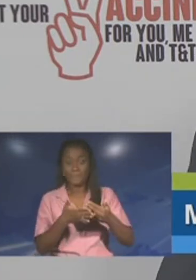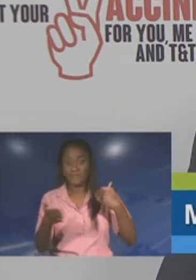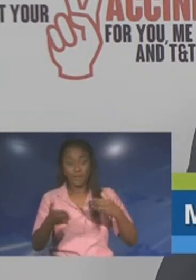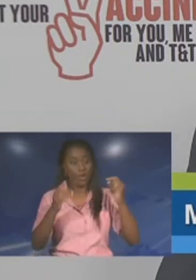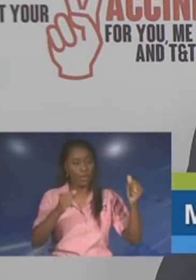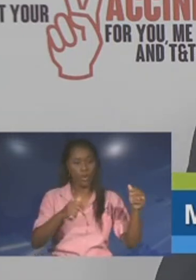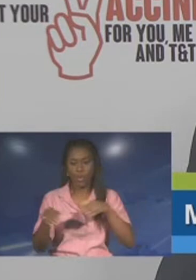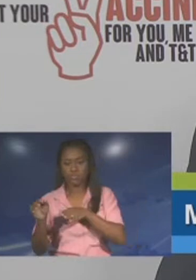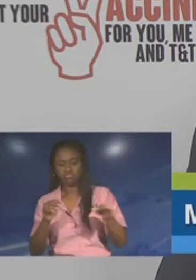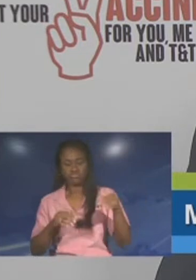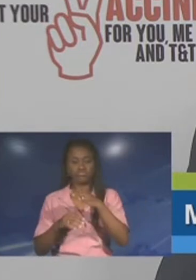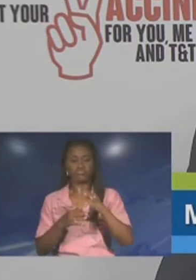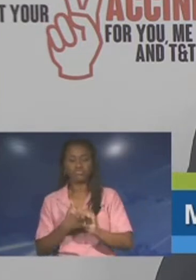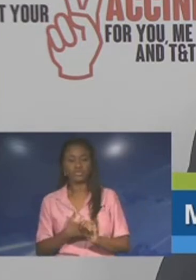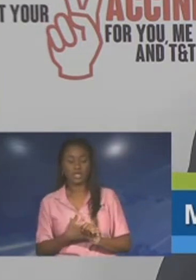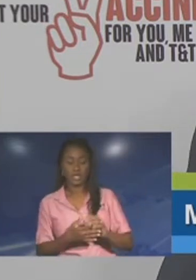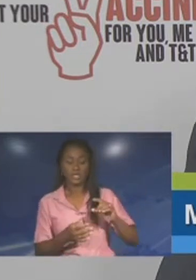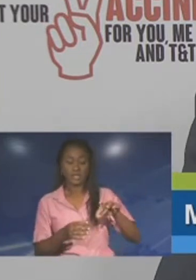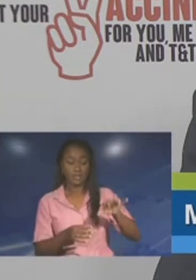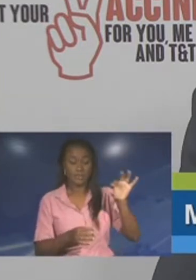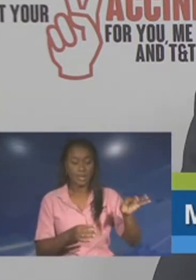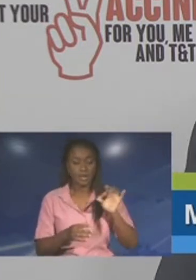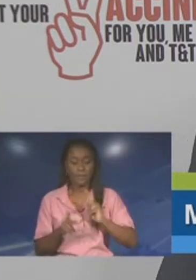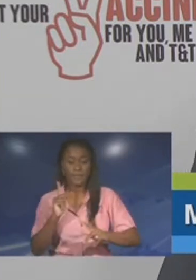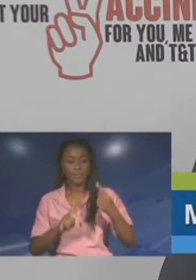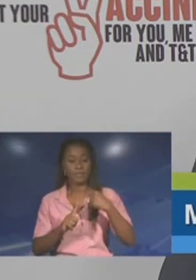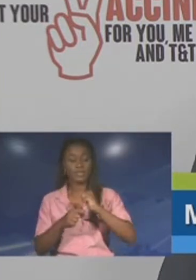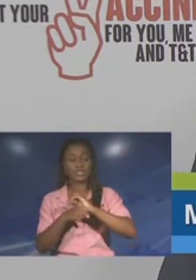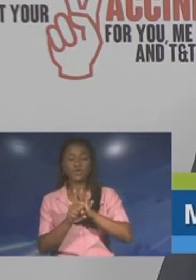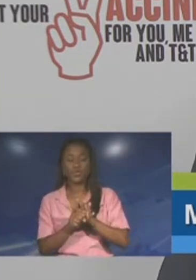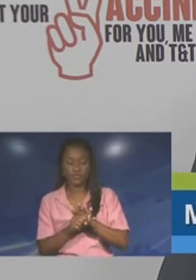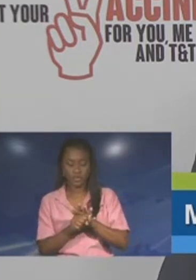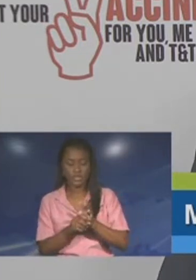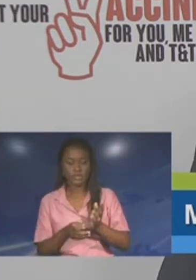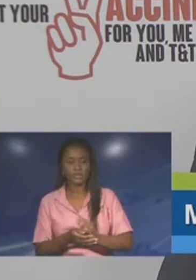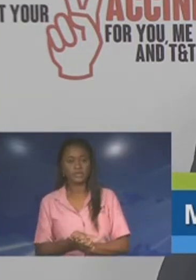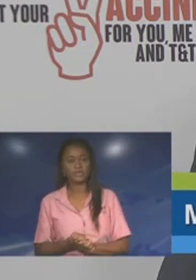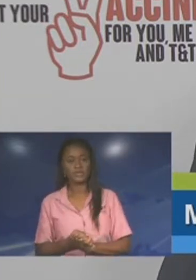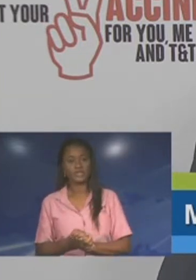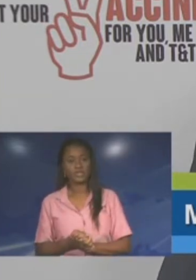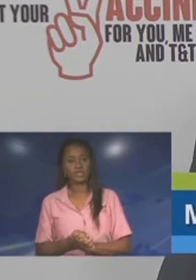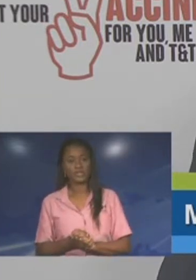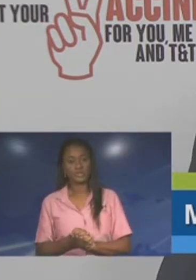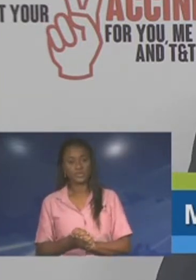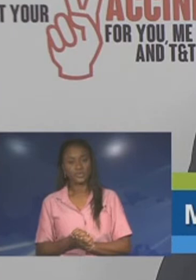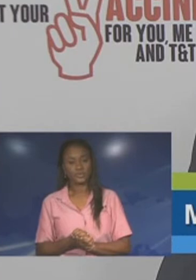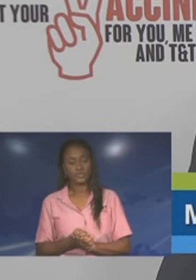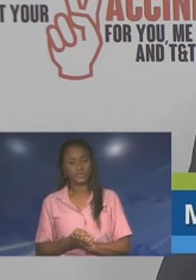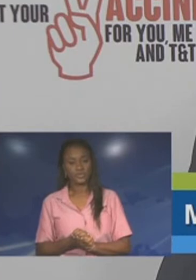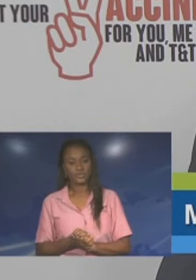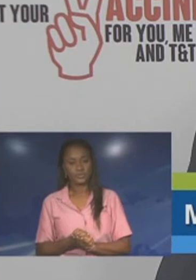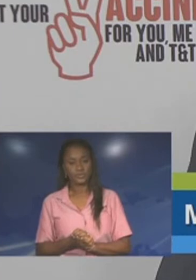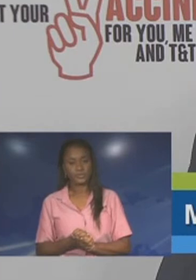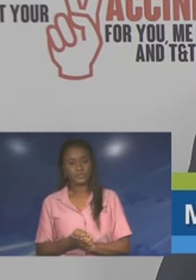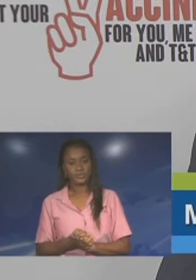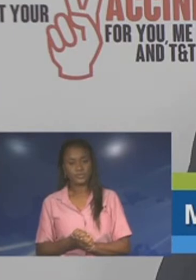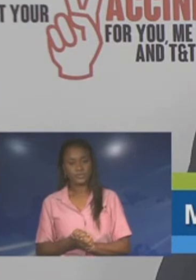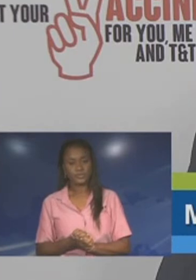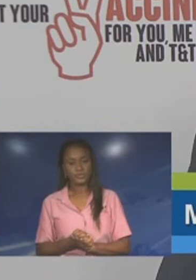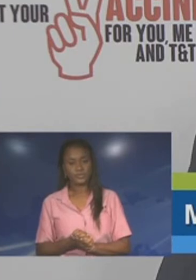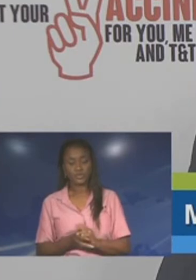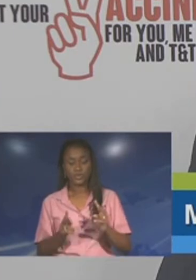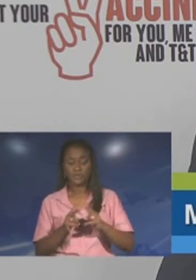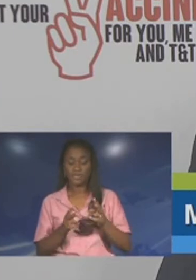to respond to COVID cases, so the non-COVID cases can get that sort of priority. So it's a